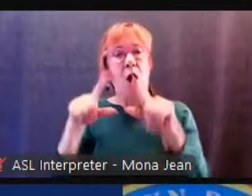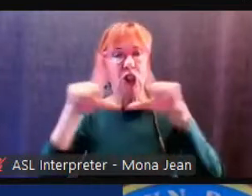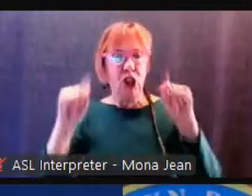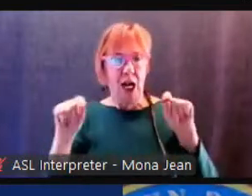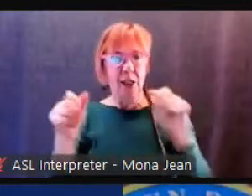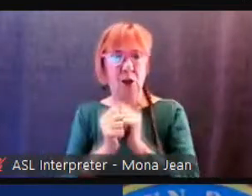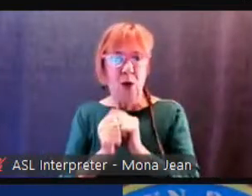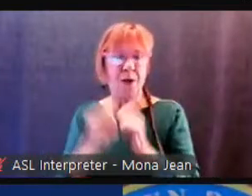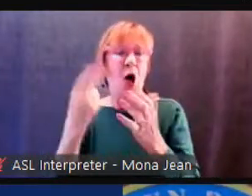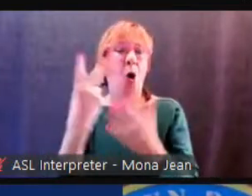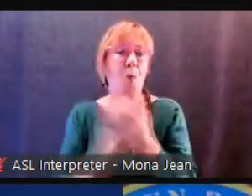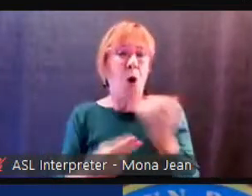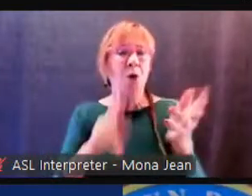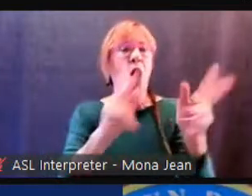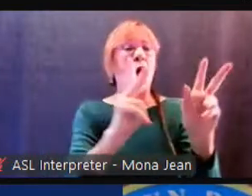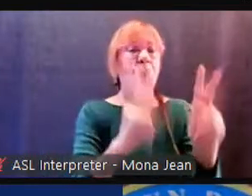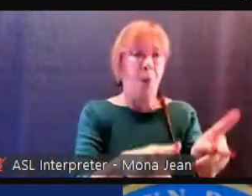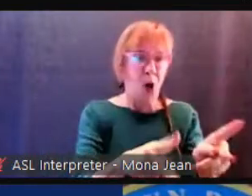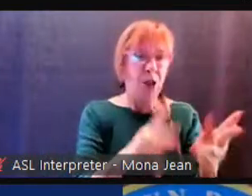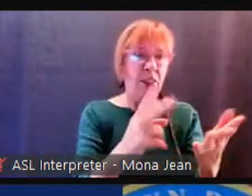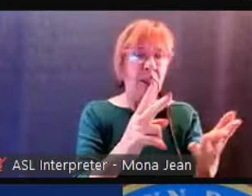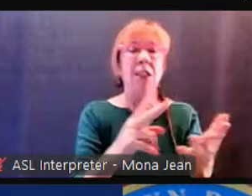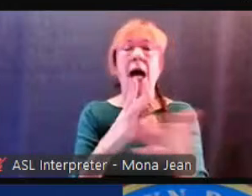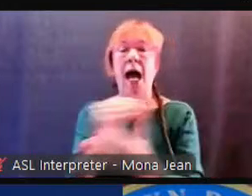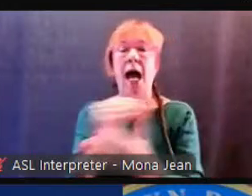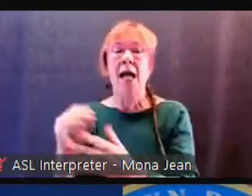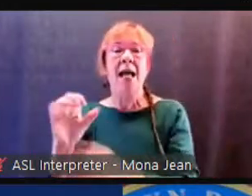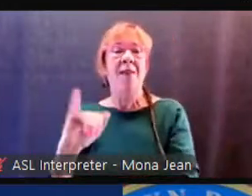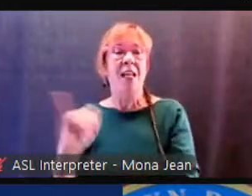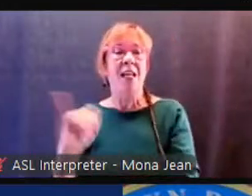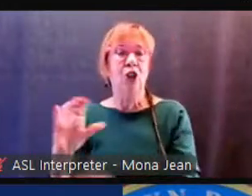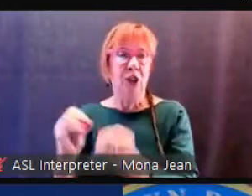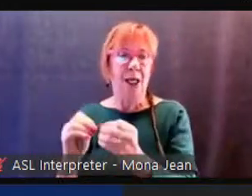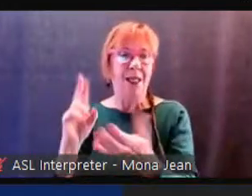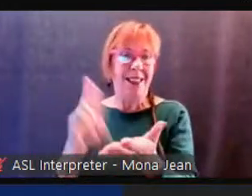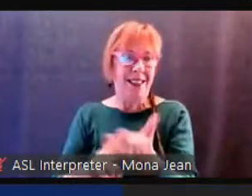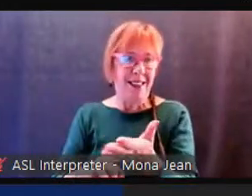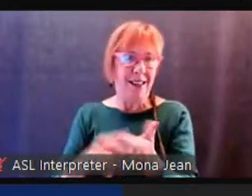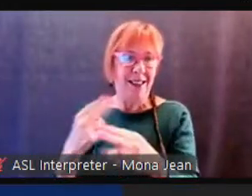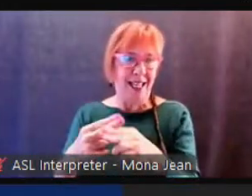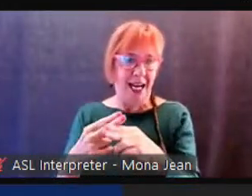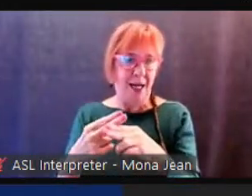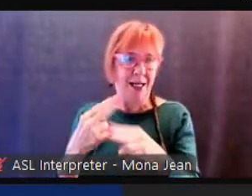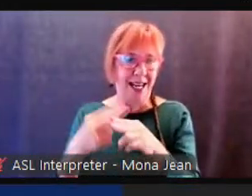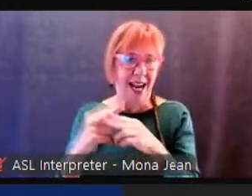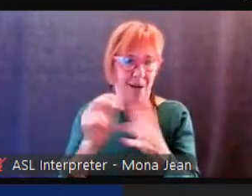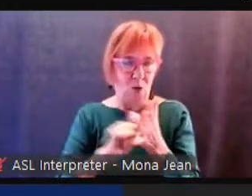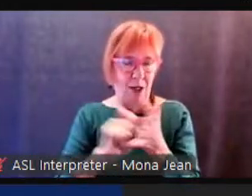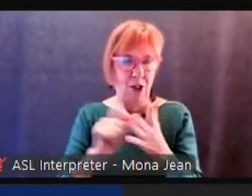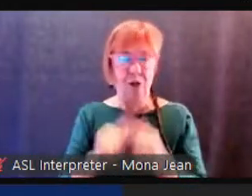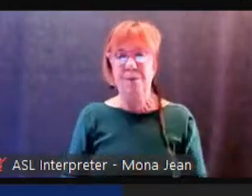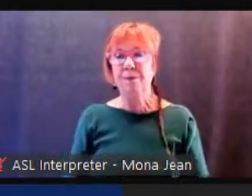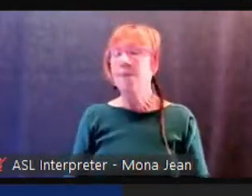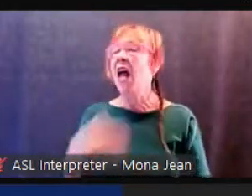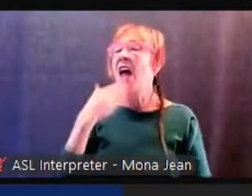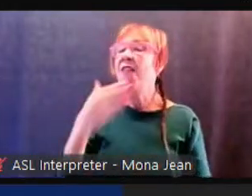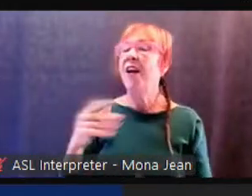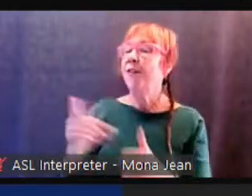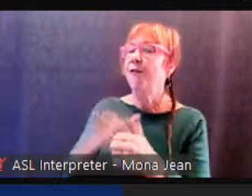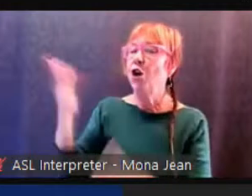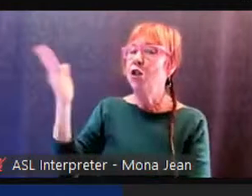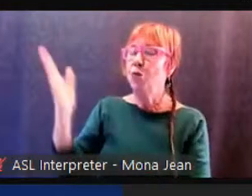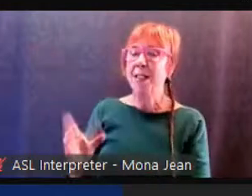that, let's get our meeting started. Thank you for being here. Awesome, thank you. And our first presenter is